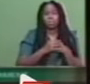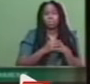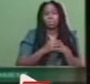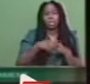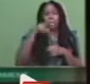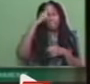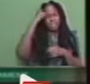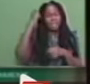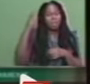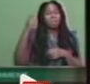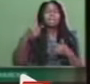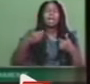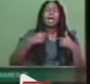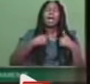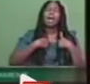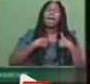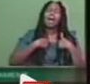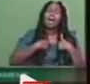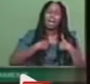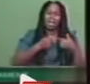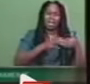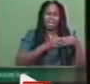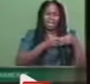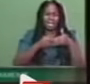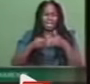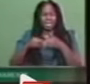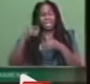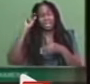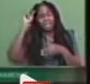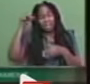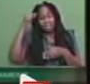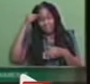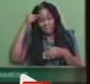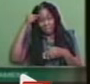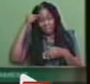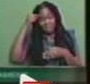led, which put all that money in this Heritage and Civilized Fund.